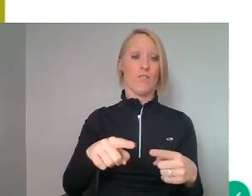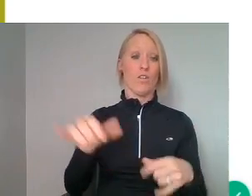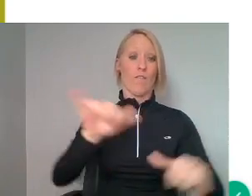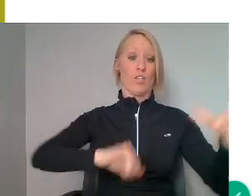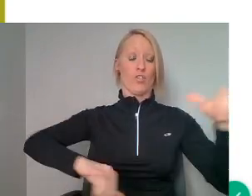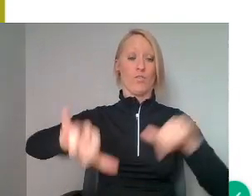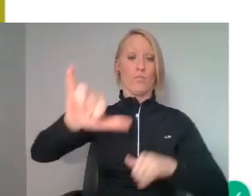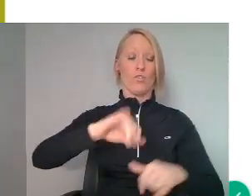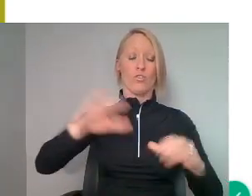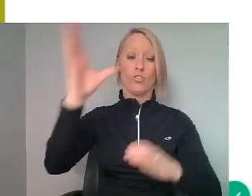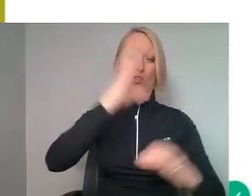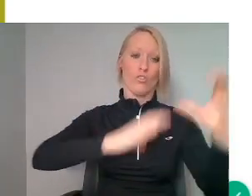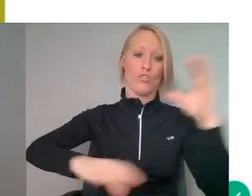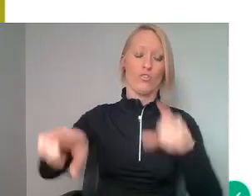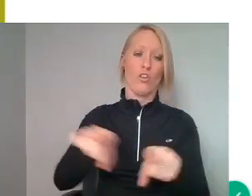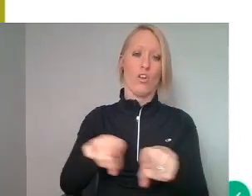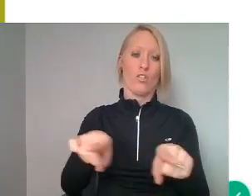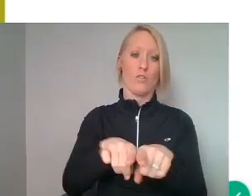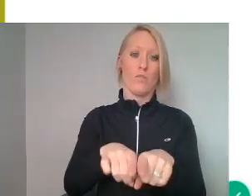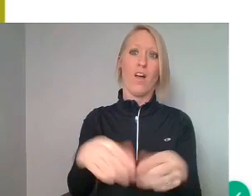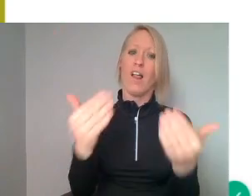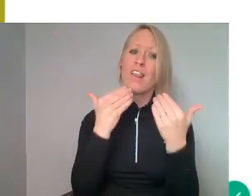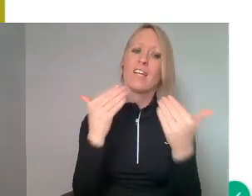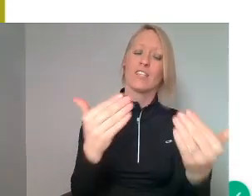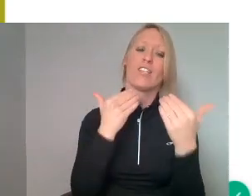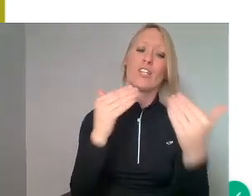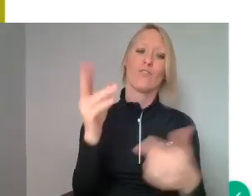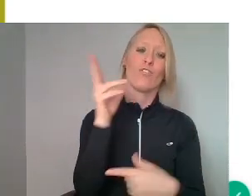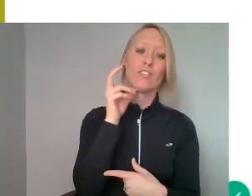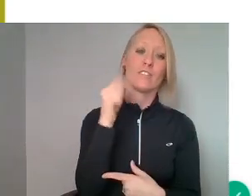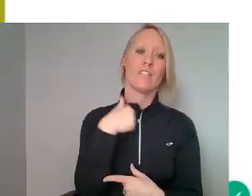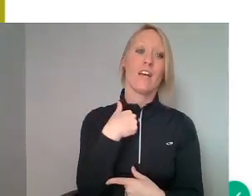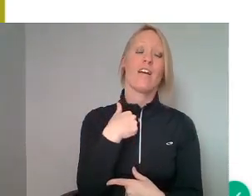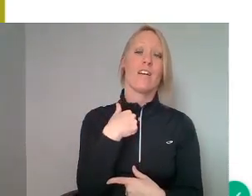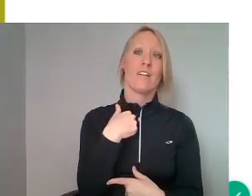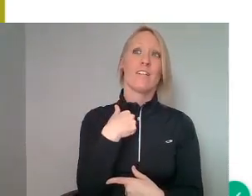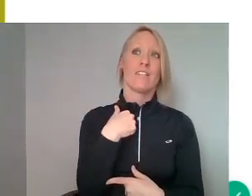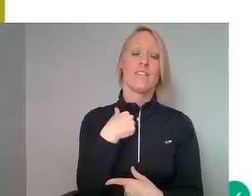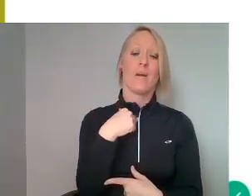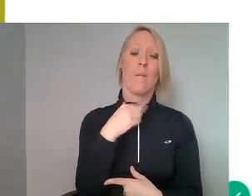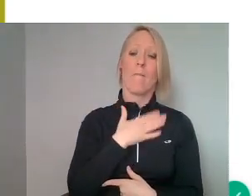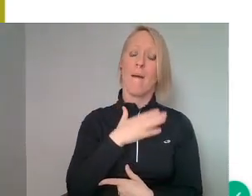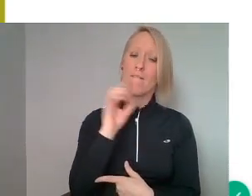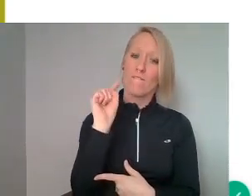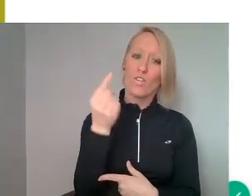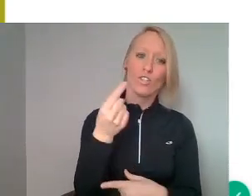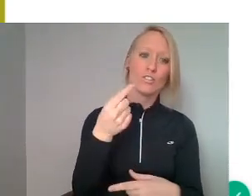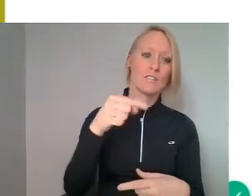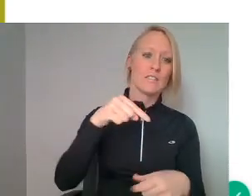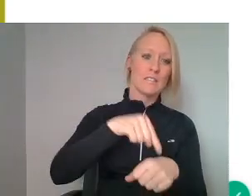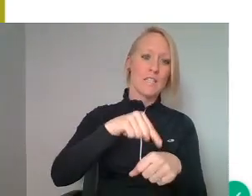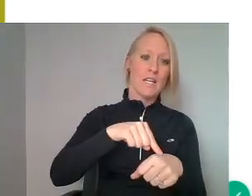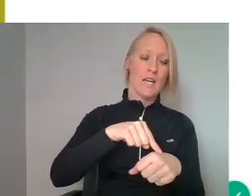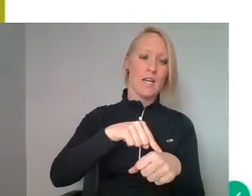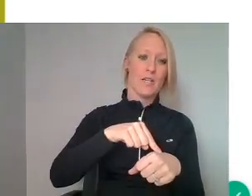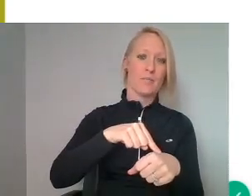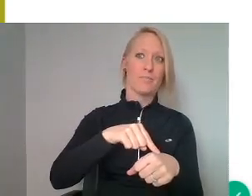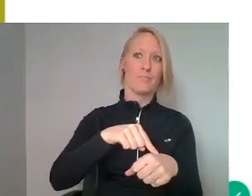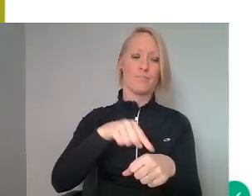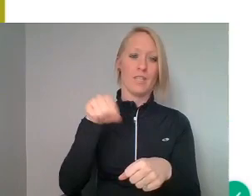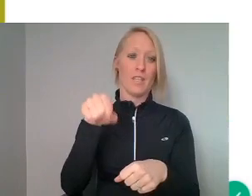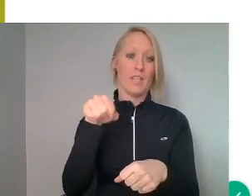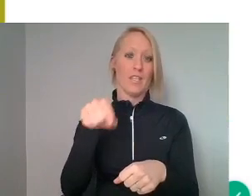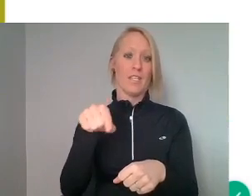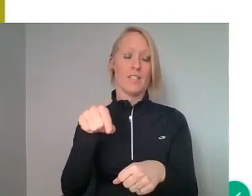thank you guys for listening. I made it through my first note session here without having you guys to ask questions or kind of help me make them